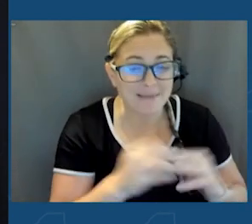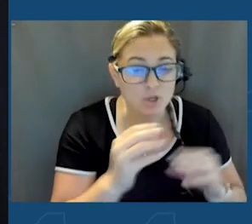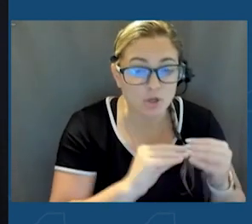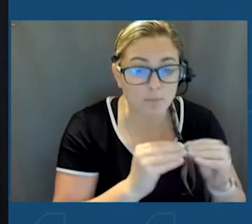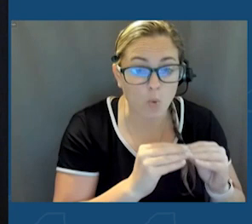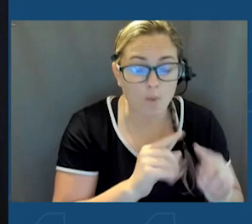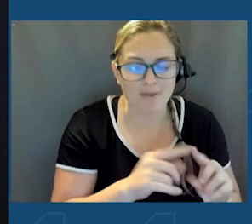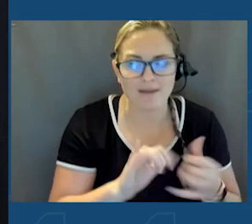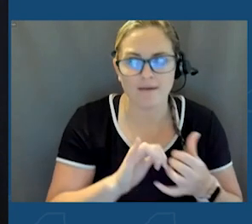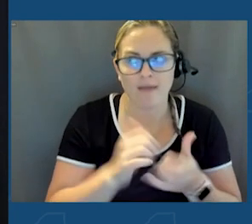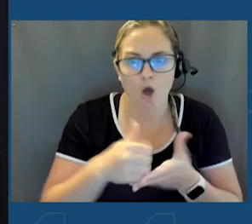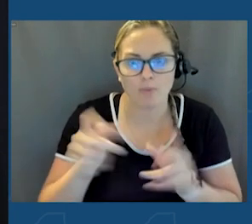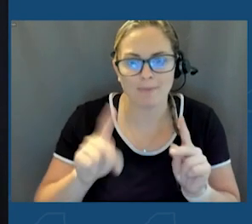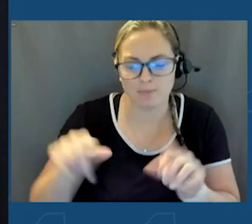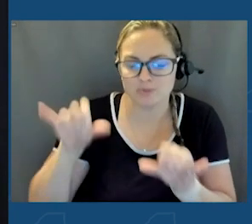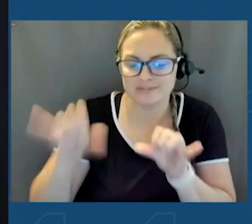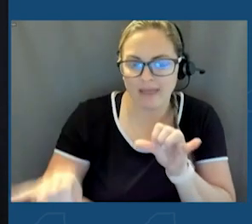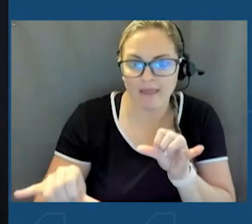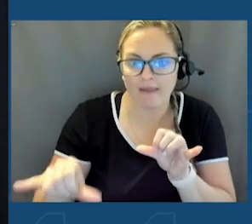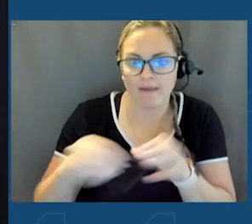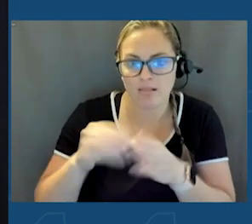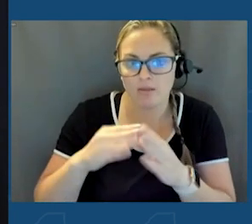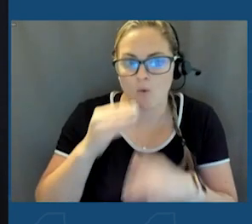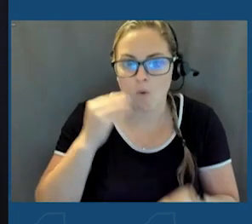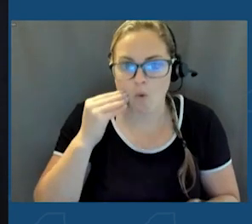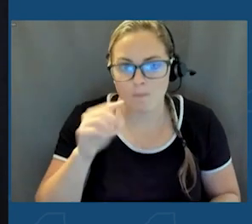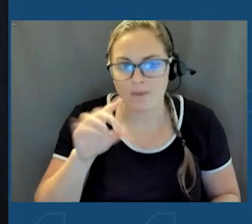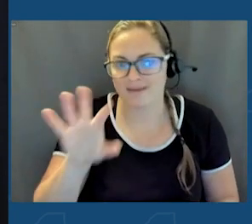in their homes. And that's why we had